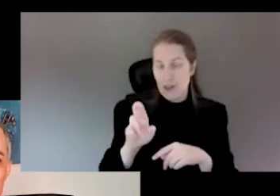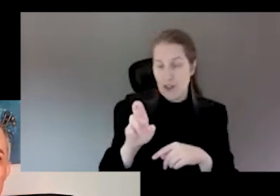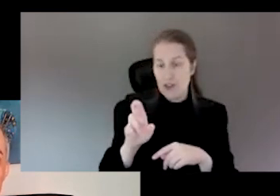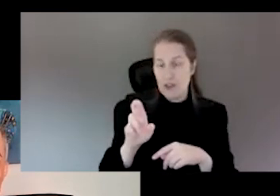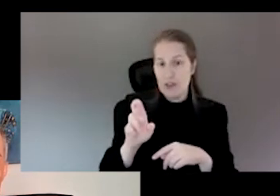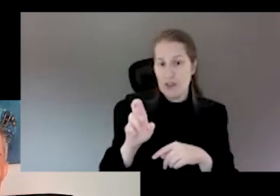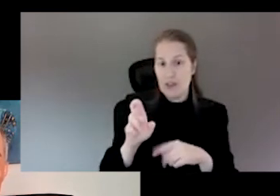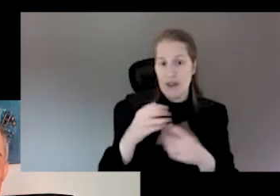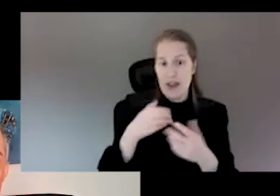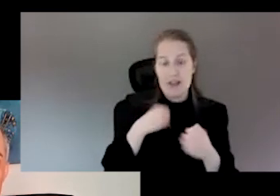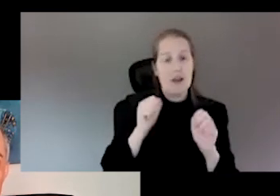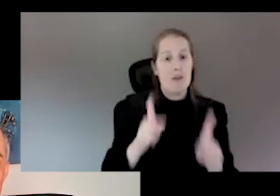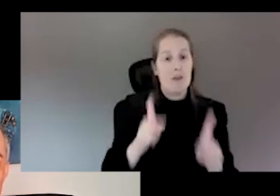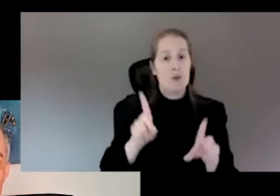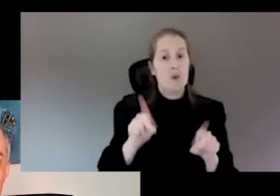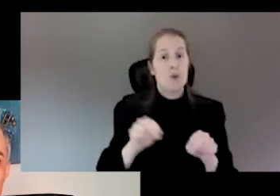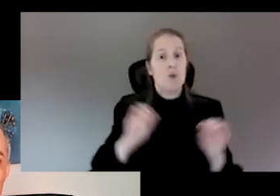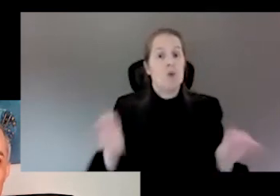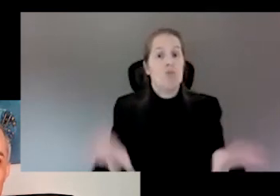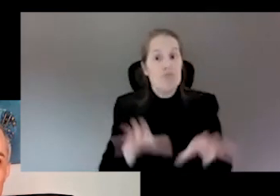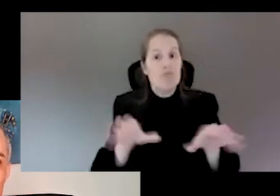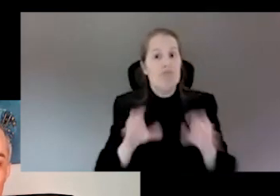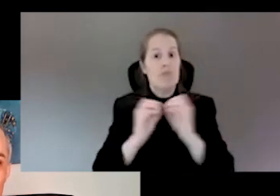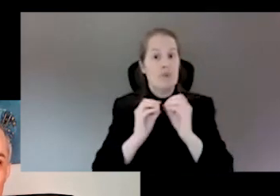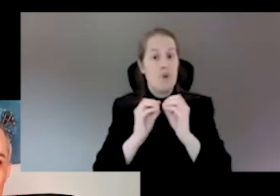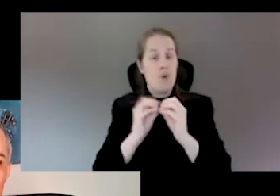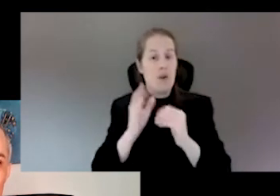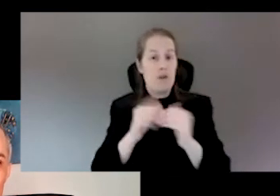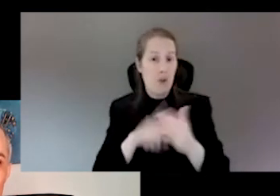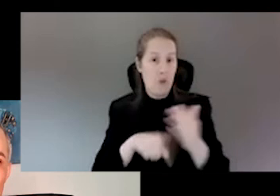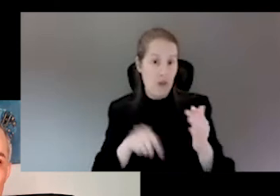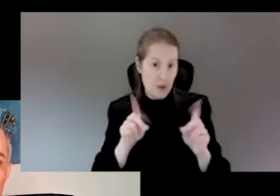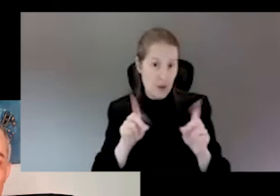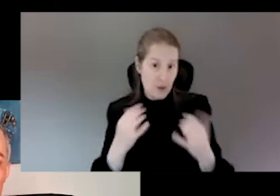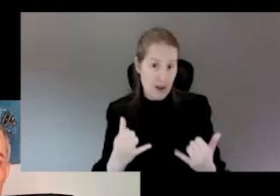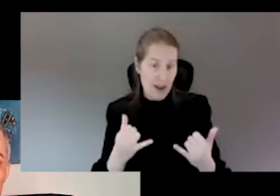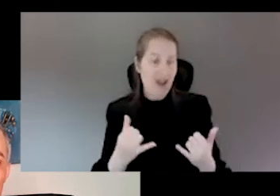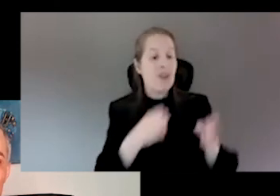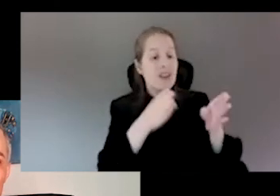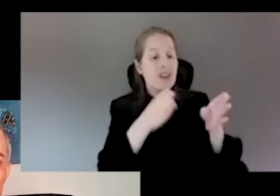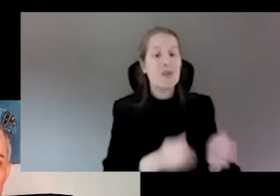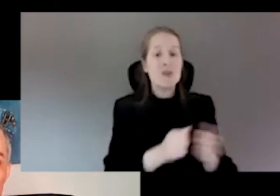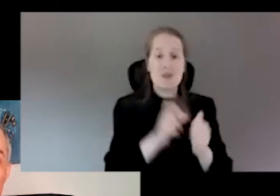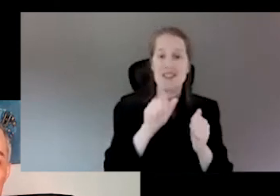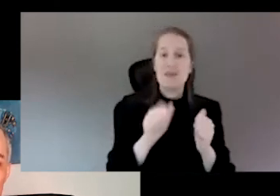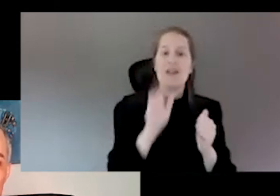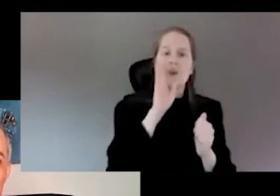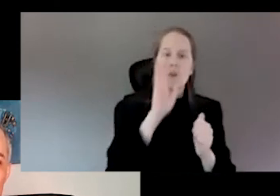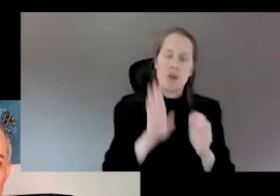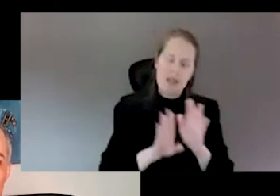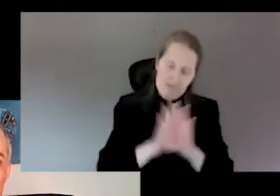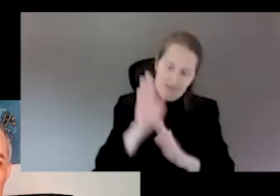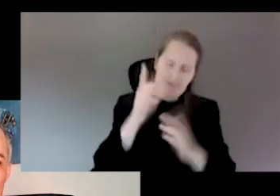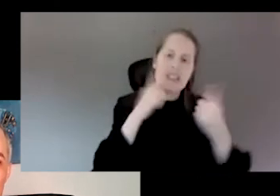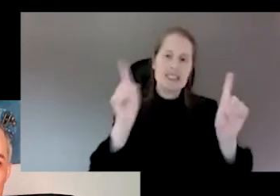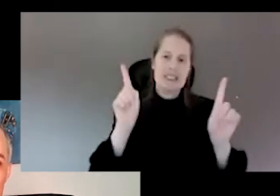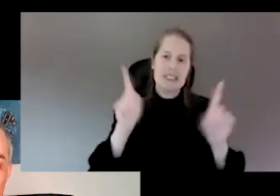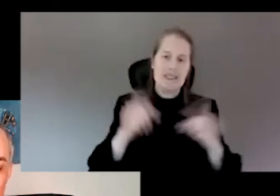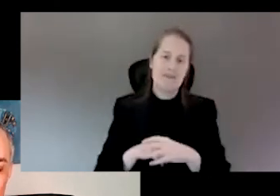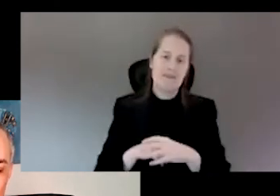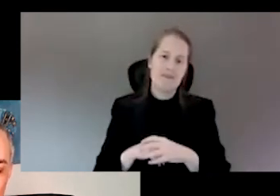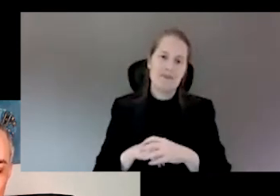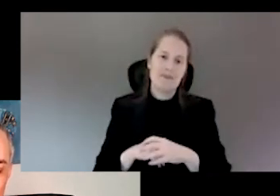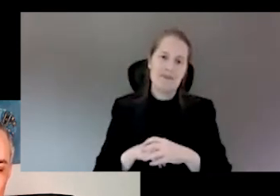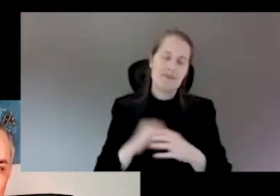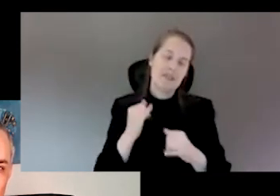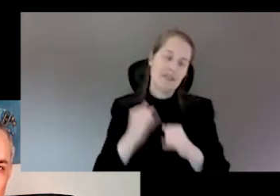opportunity to do more what they are doing it right now, the person with the disability will succeed as well. And finally, I would